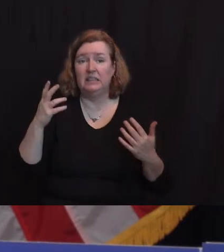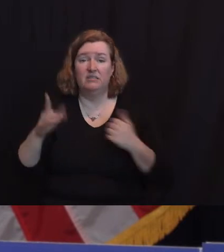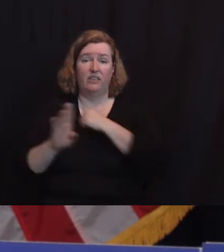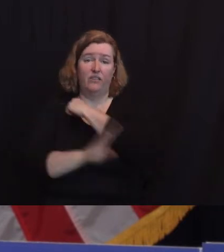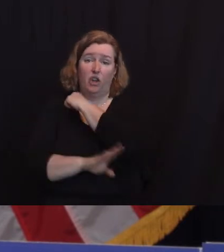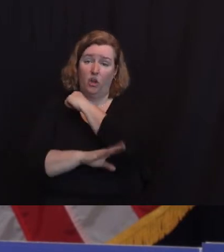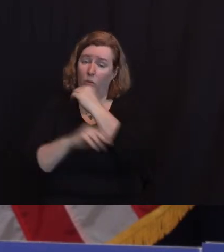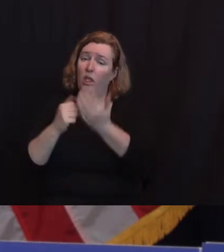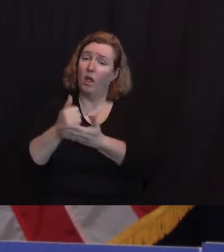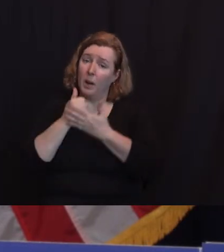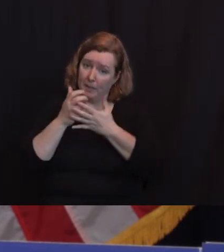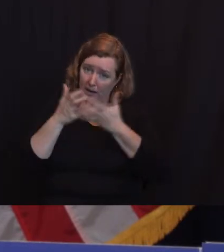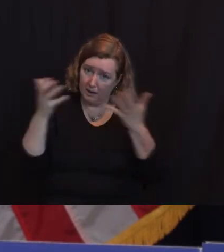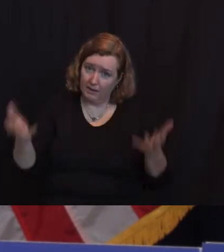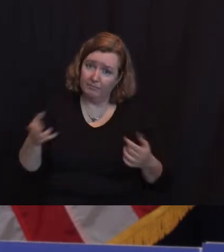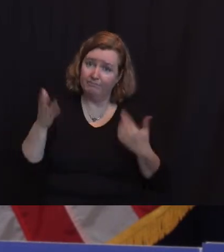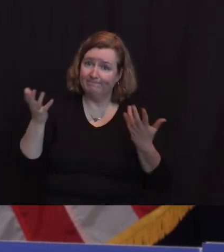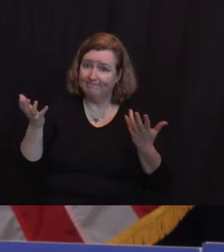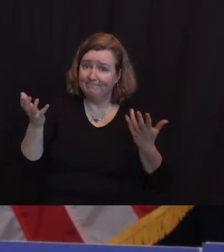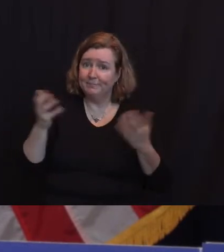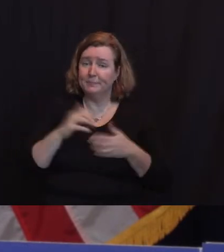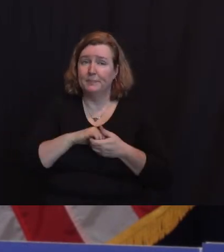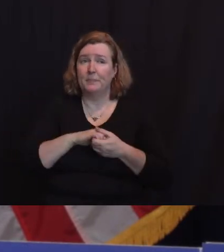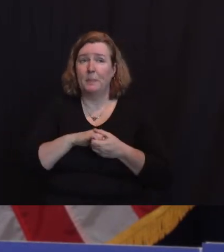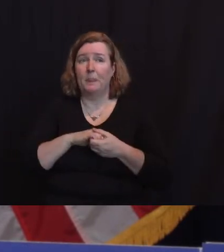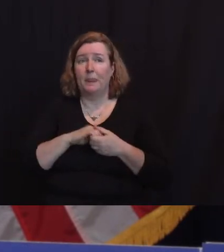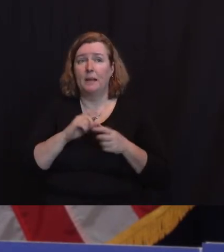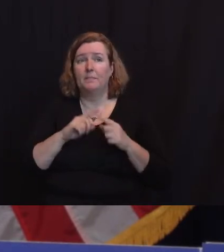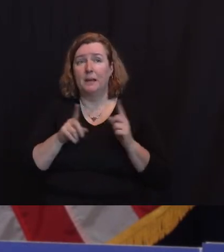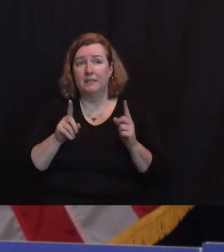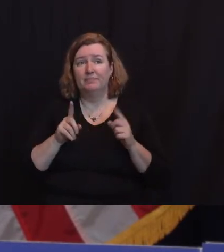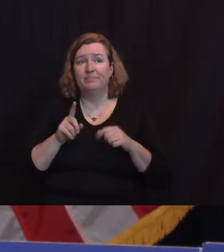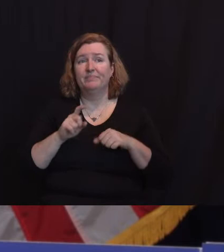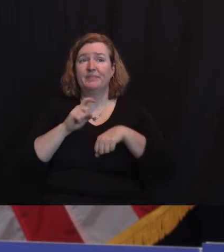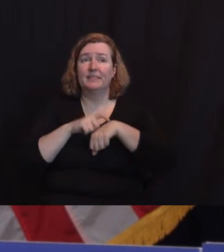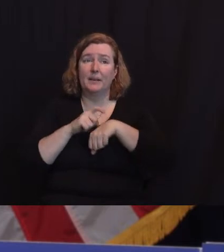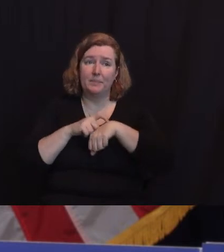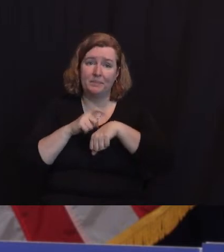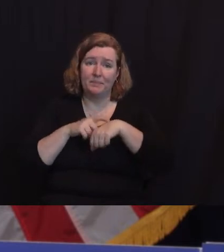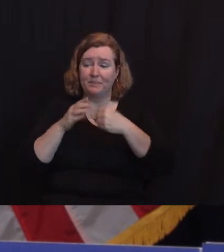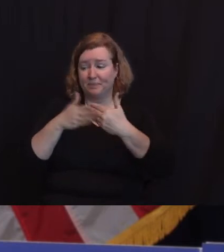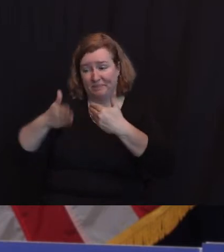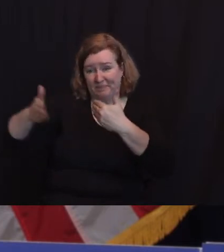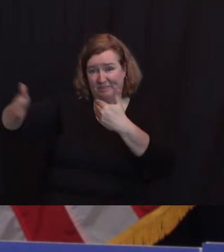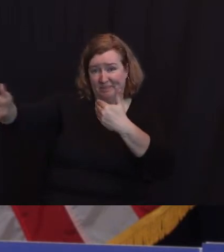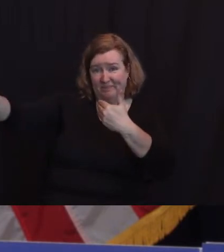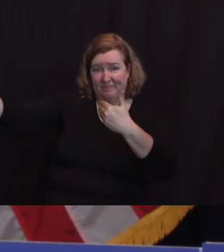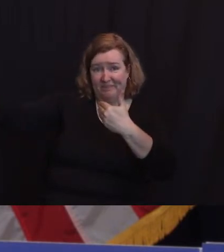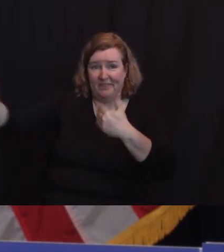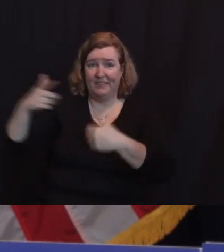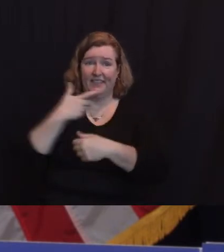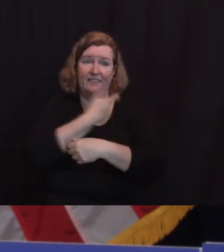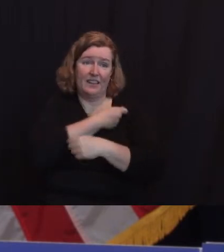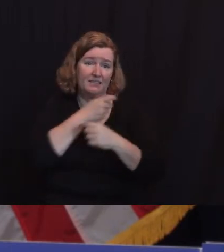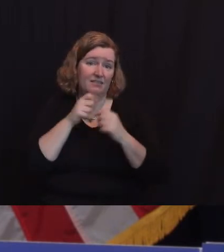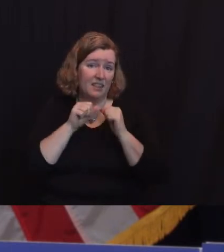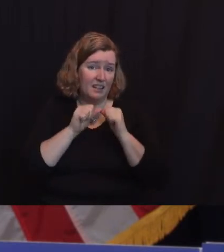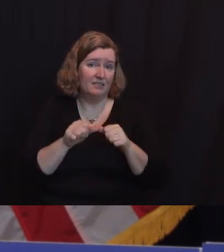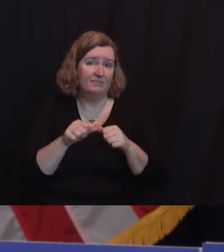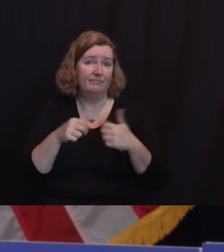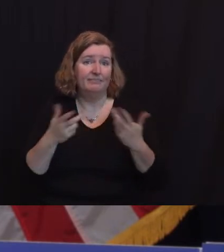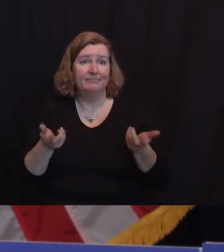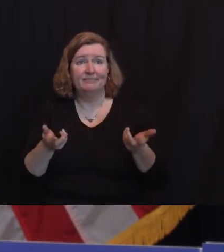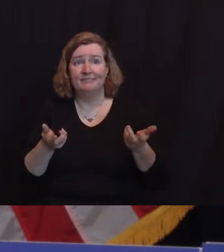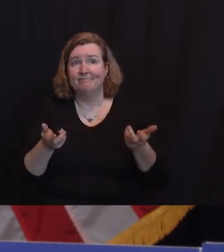well. But again, as I said before, time will tell. I said that in terms of durability, and time will tell in terms of when we